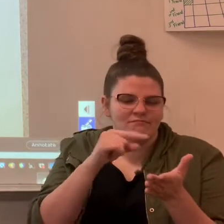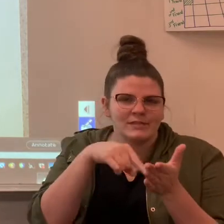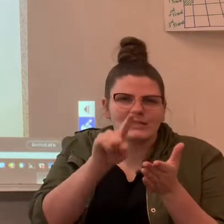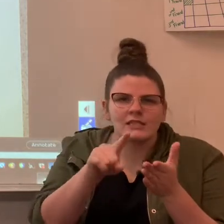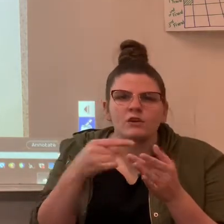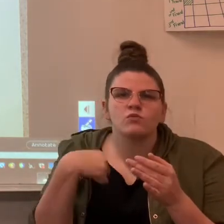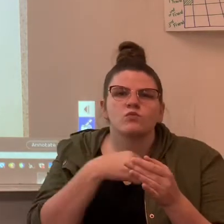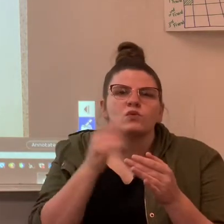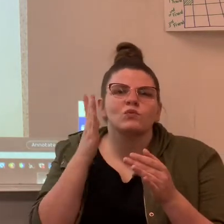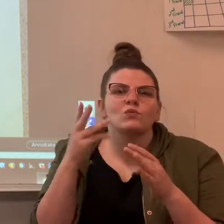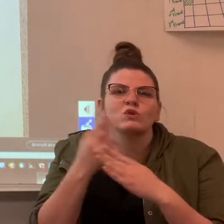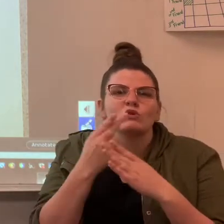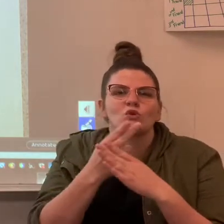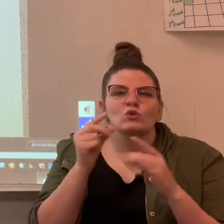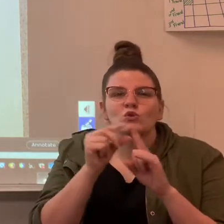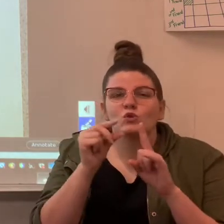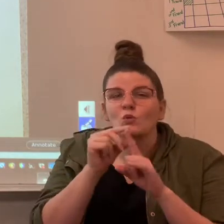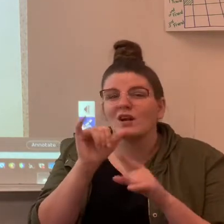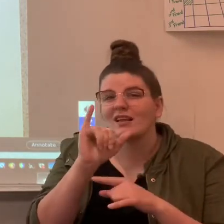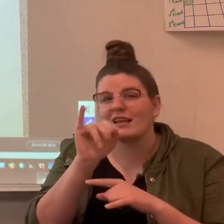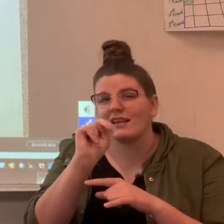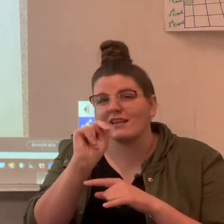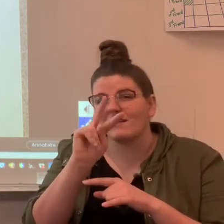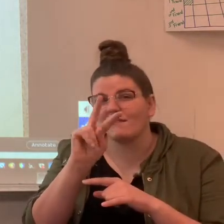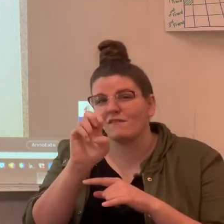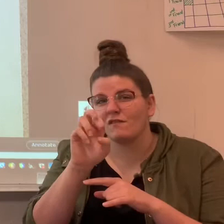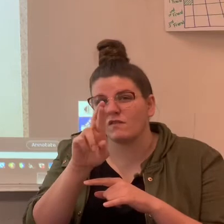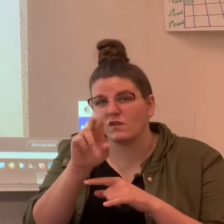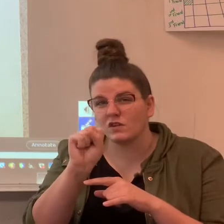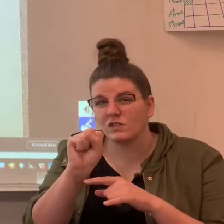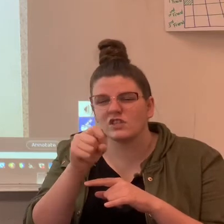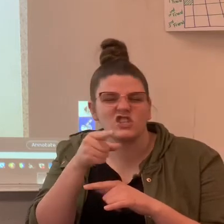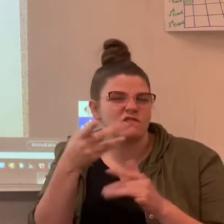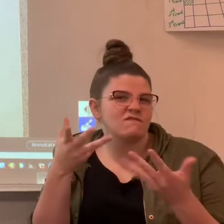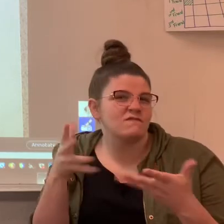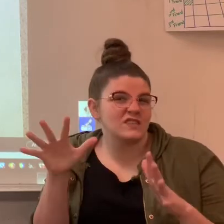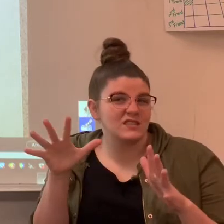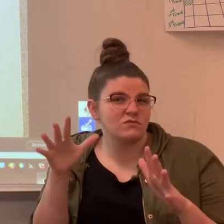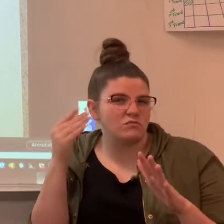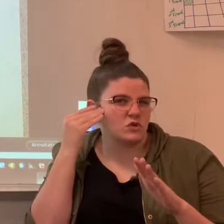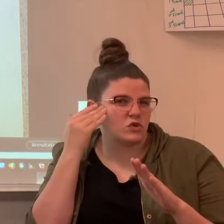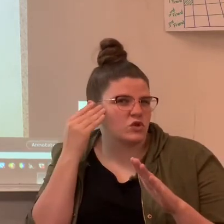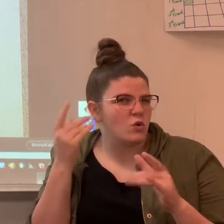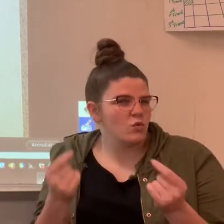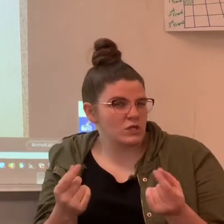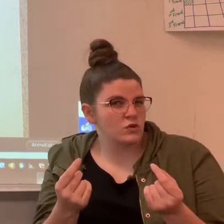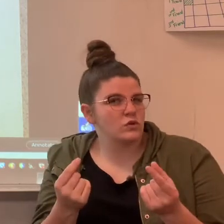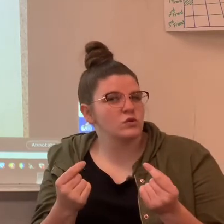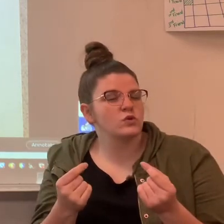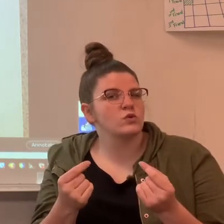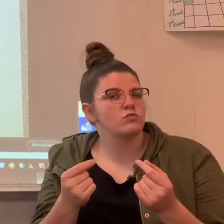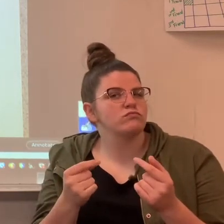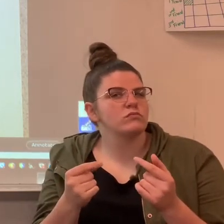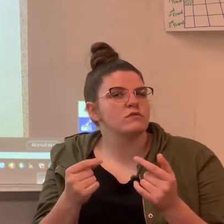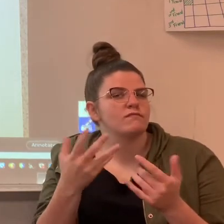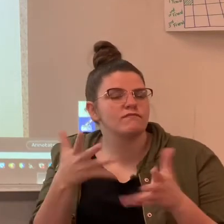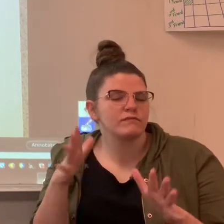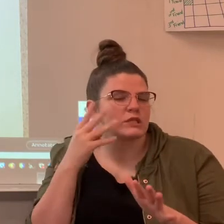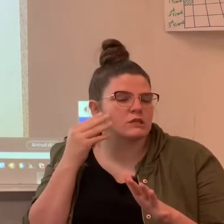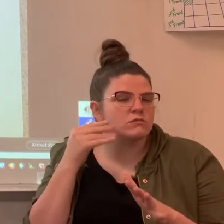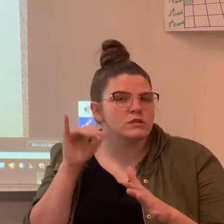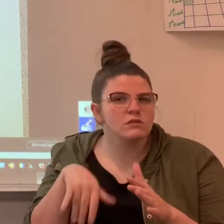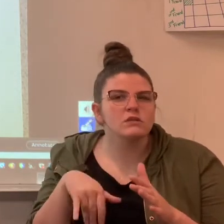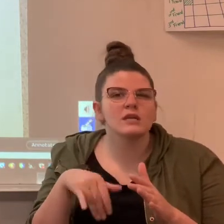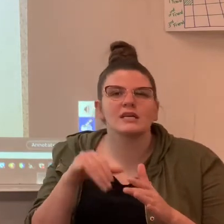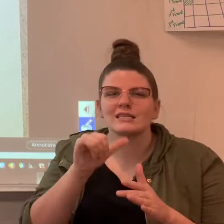that, you've done these before, where you have taken something like 10 divided by 5 equals